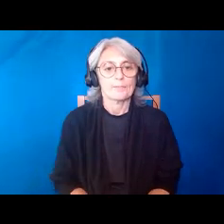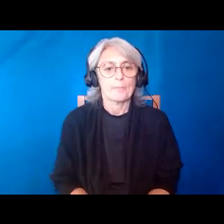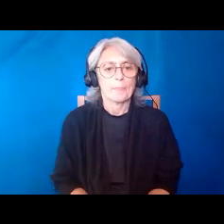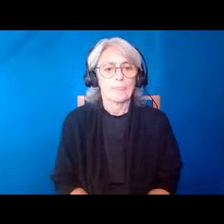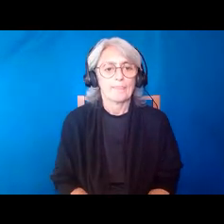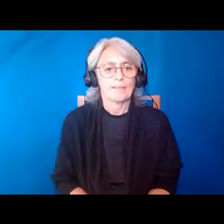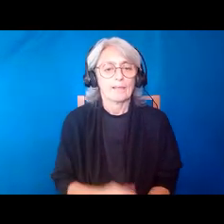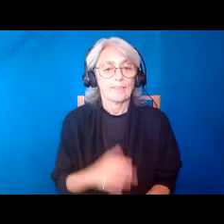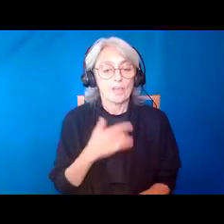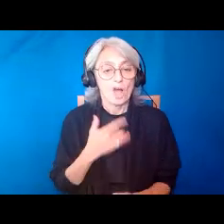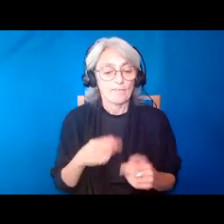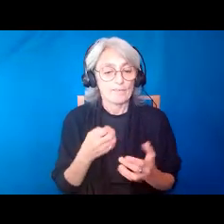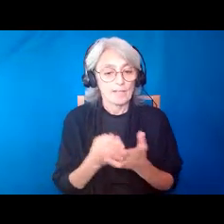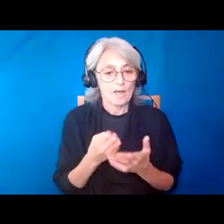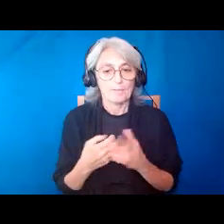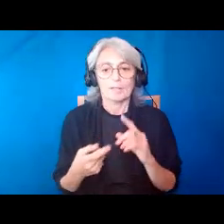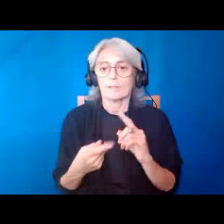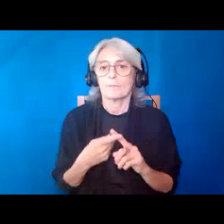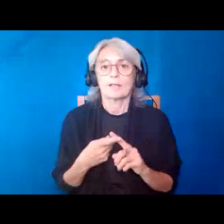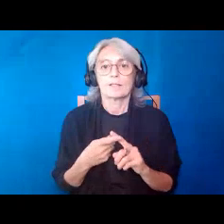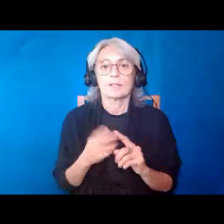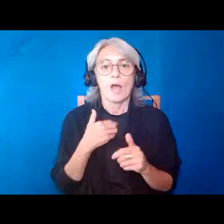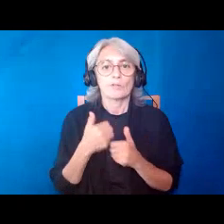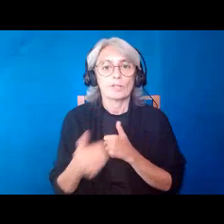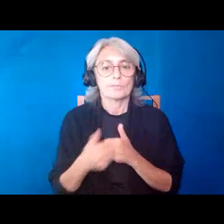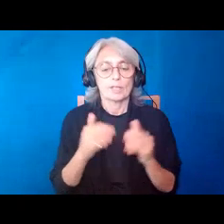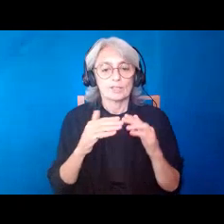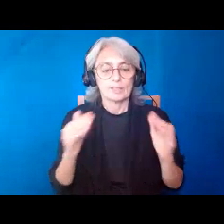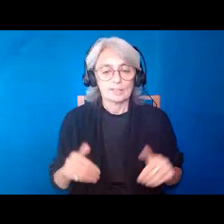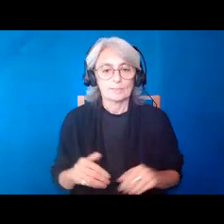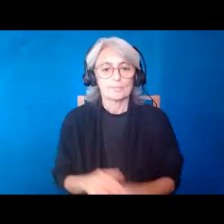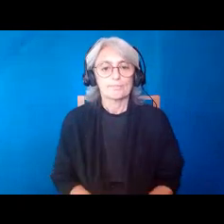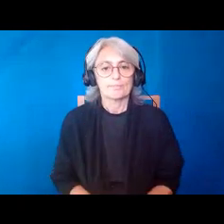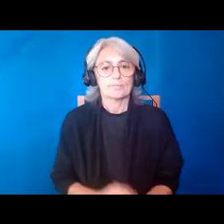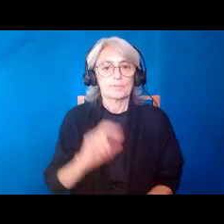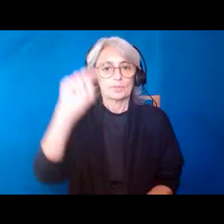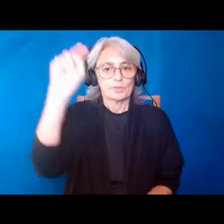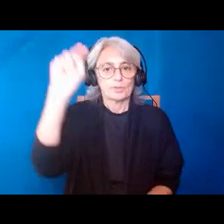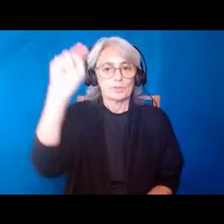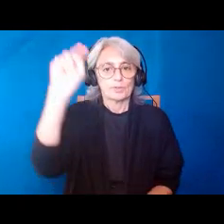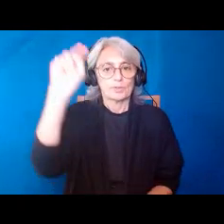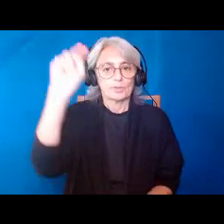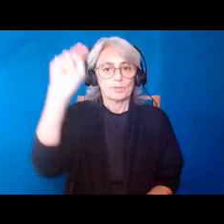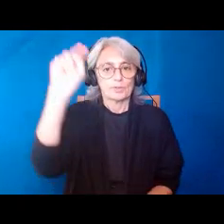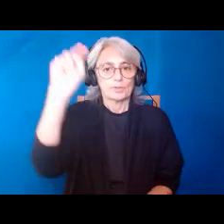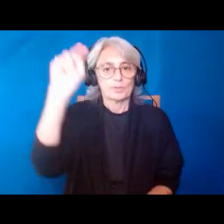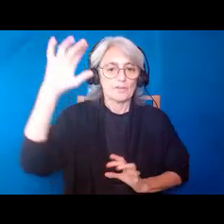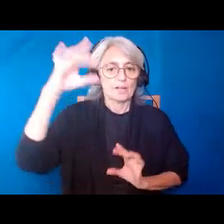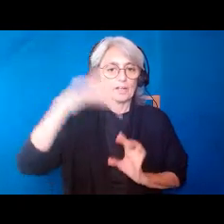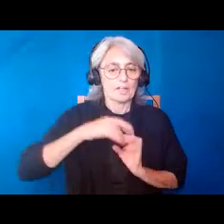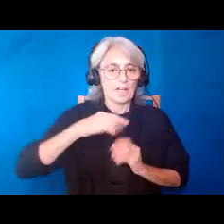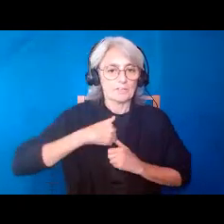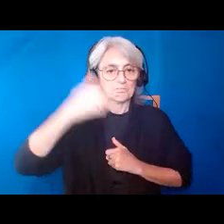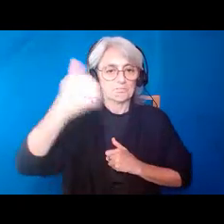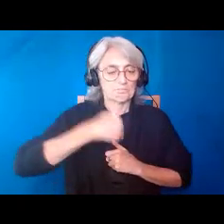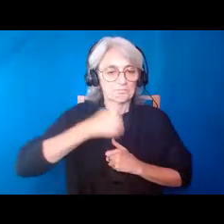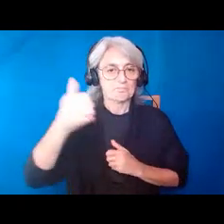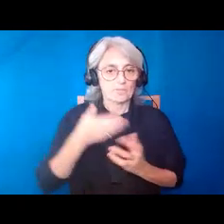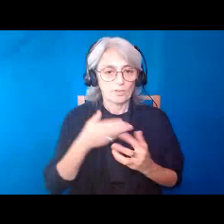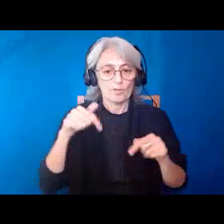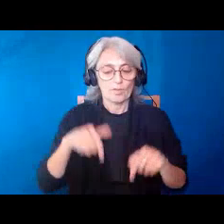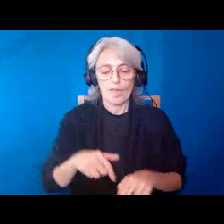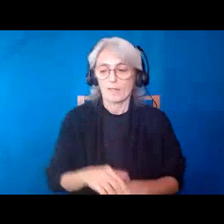but also our transportation system. It's what connects Northern California to Southern California, and as